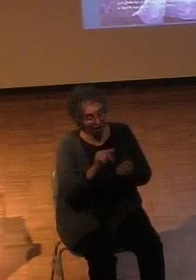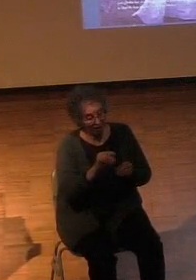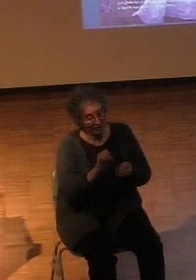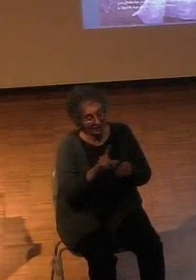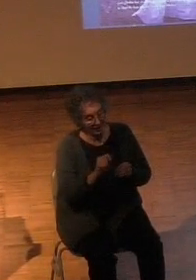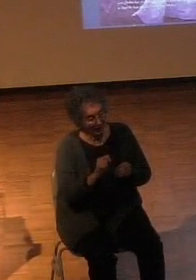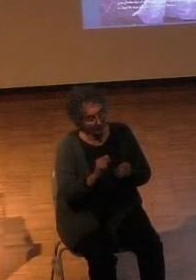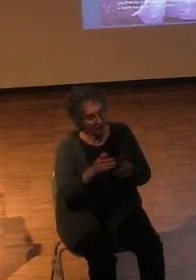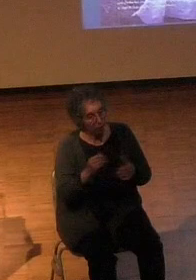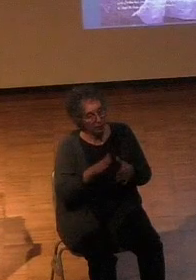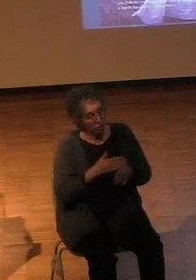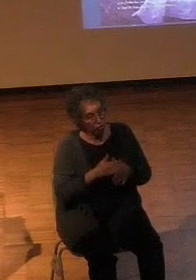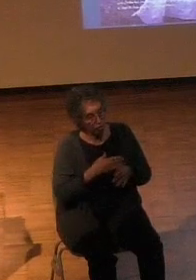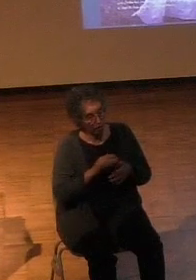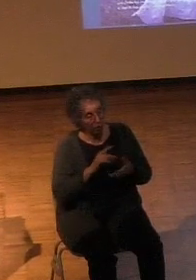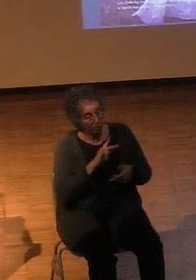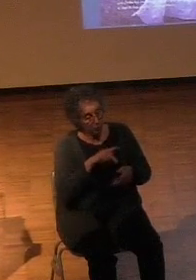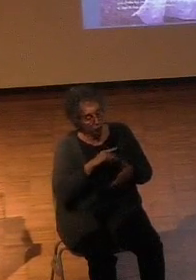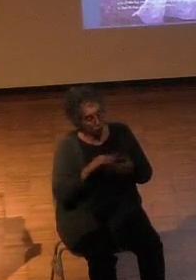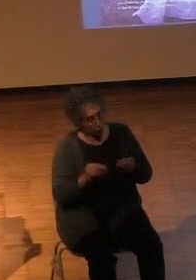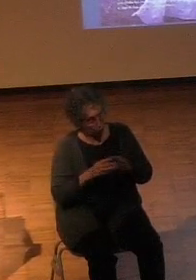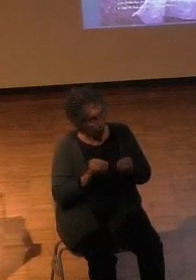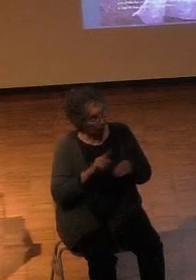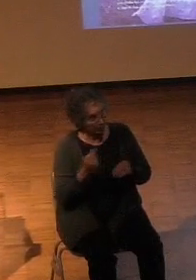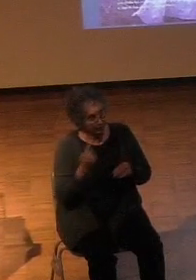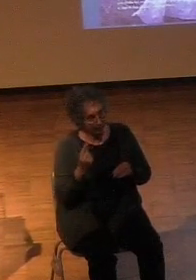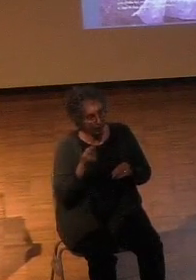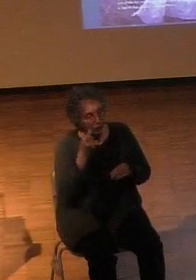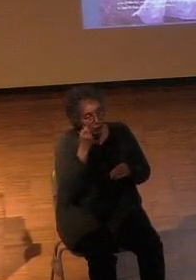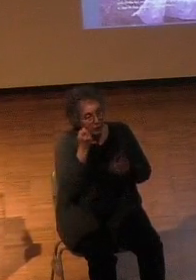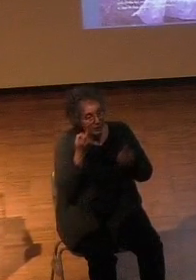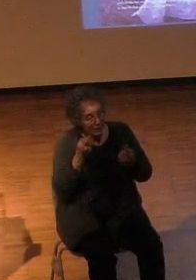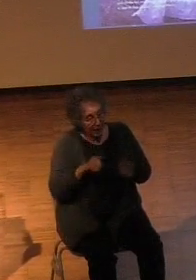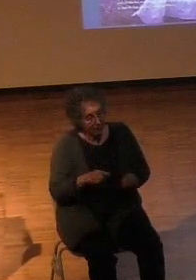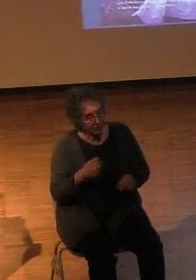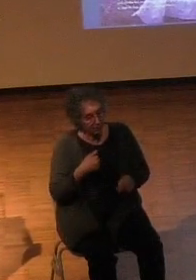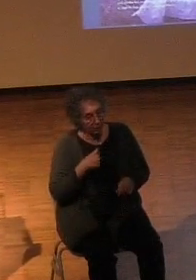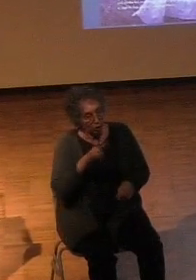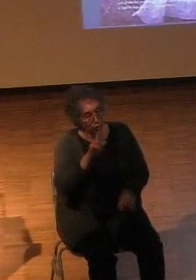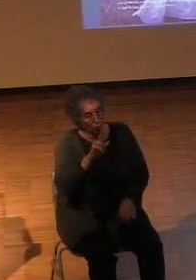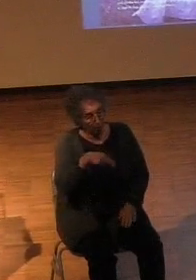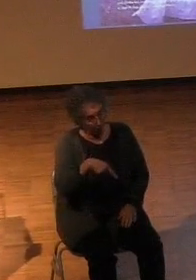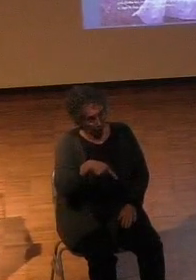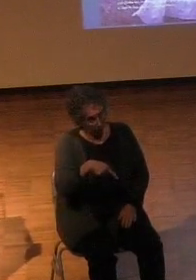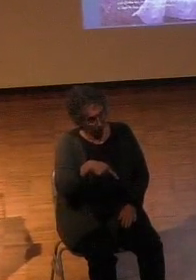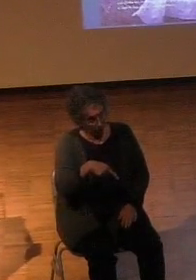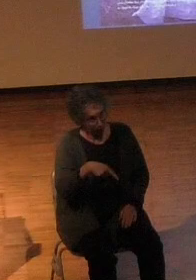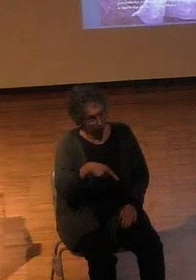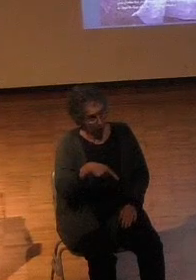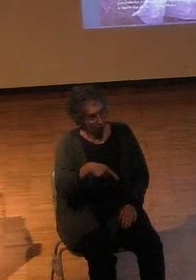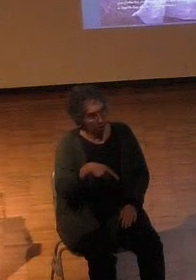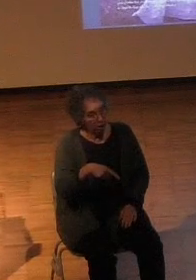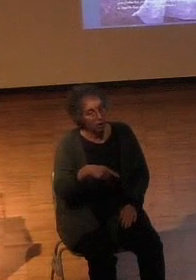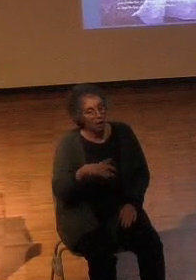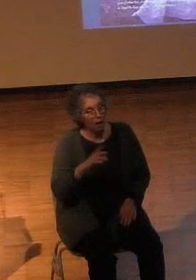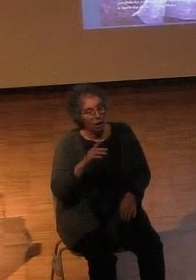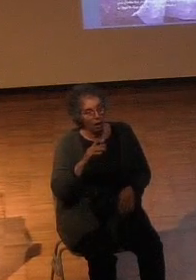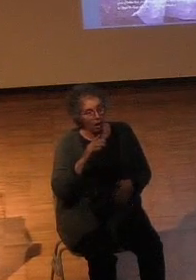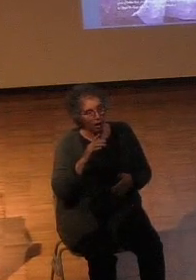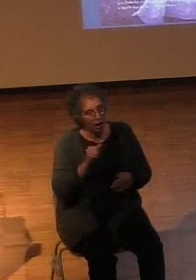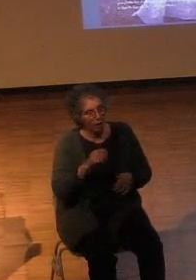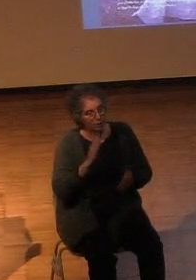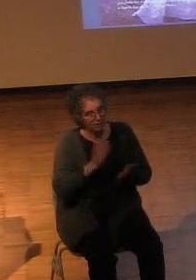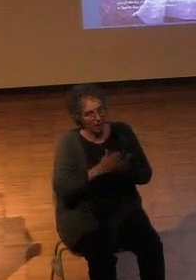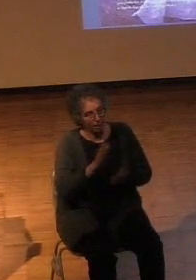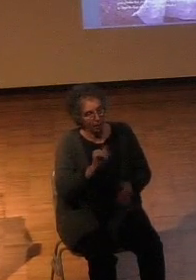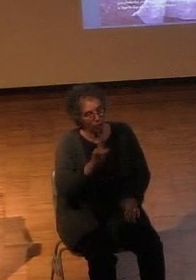share a personal anecdote about something that recently happened to me in Rohnert Park. I was stopped by the Rohnert Park police. You know where I'm